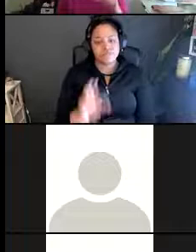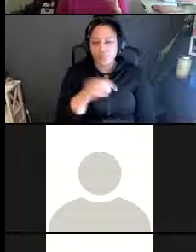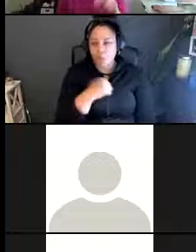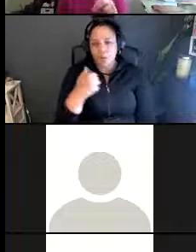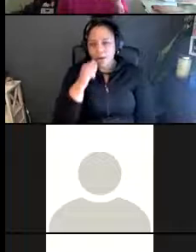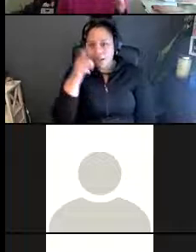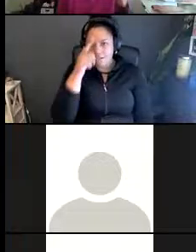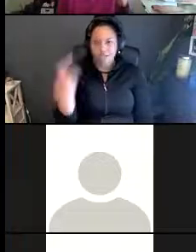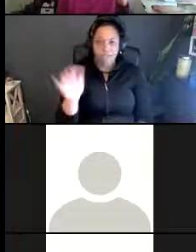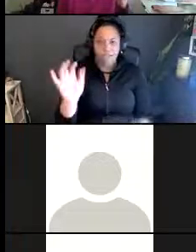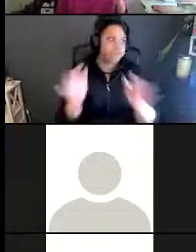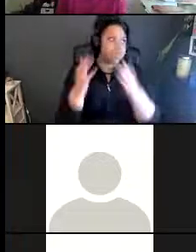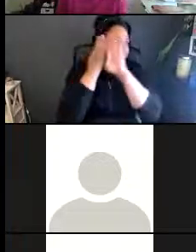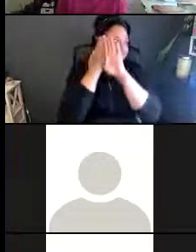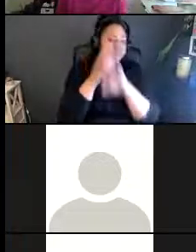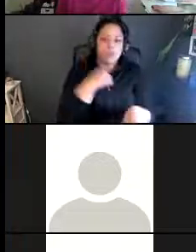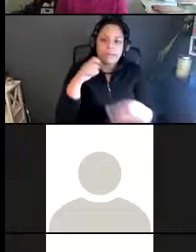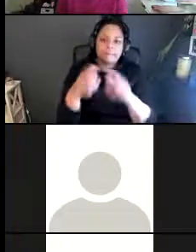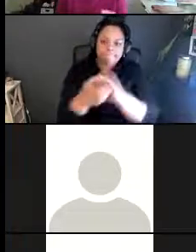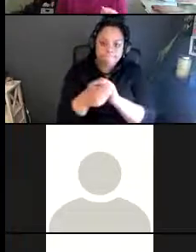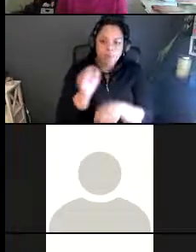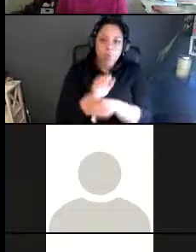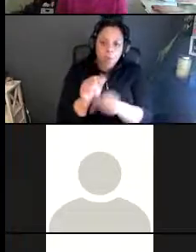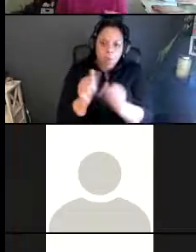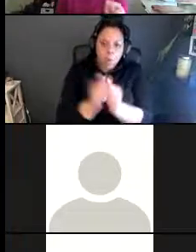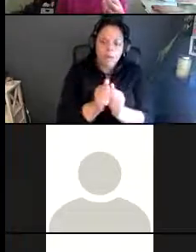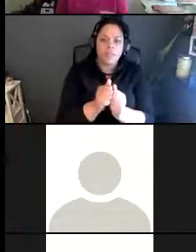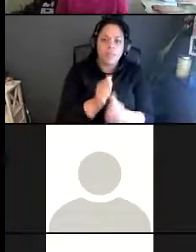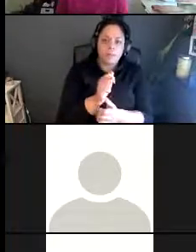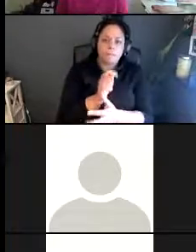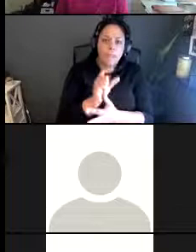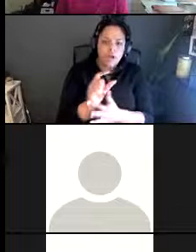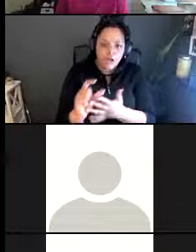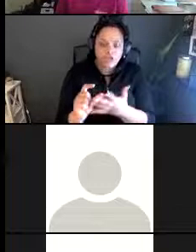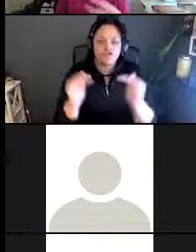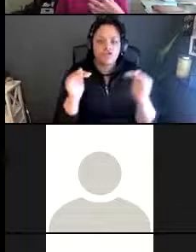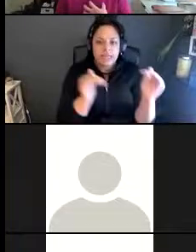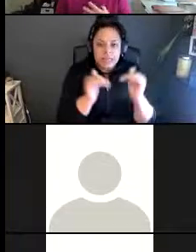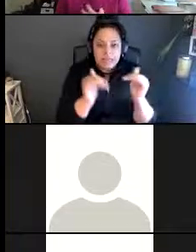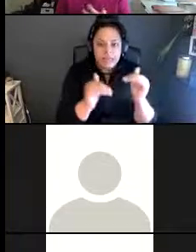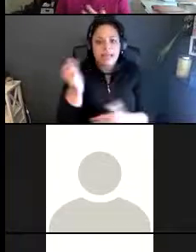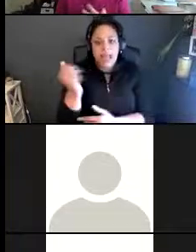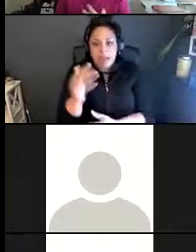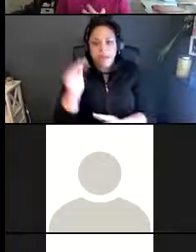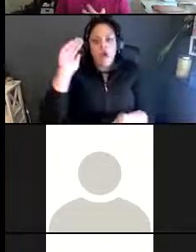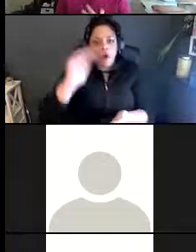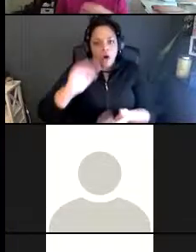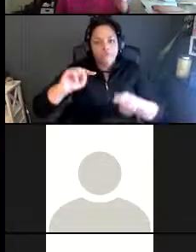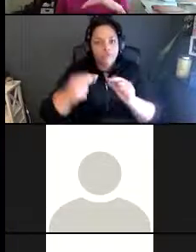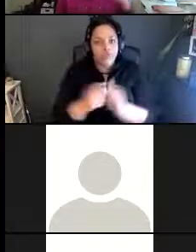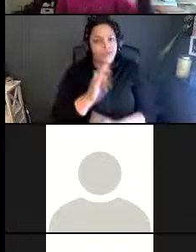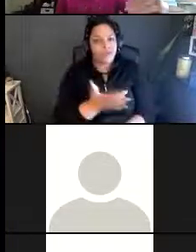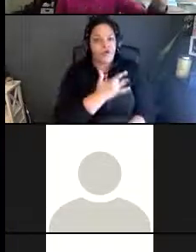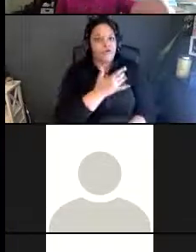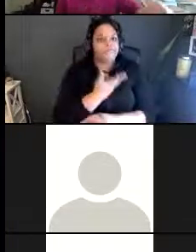to work with moderation in gambling and harm reduction with all our heart and soul,